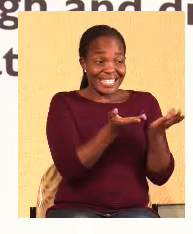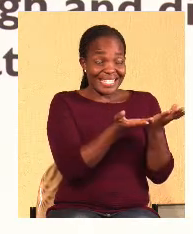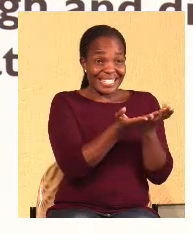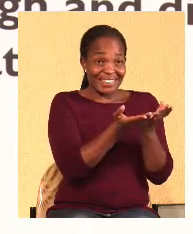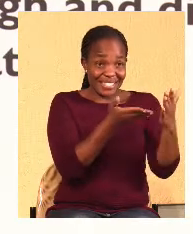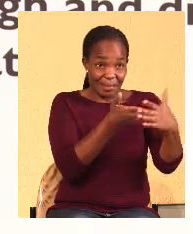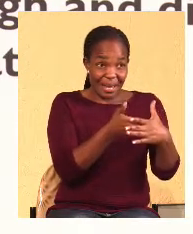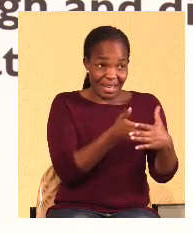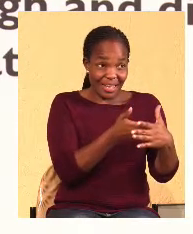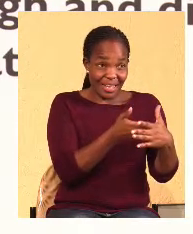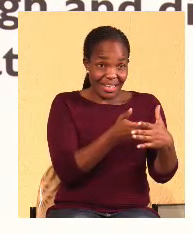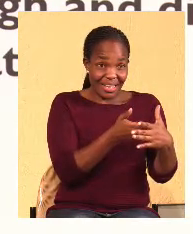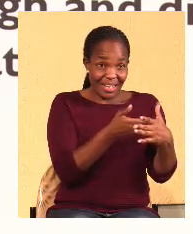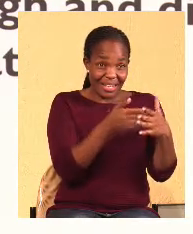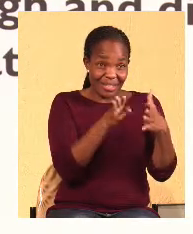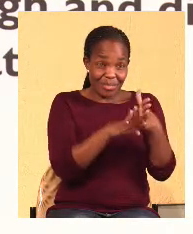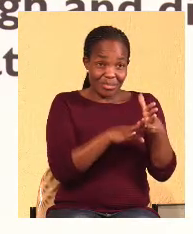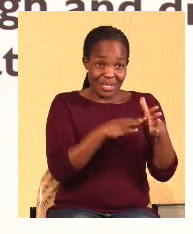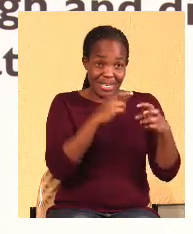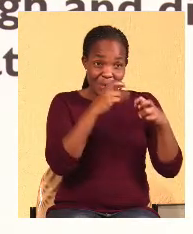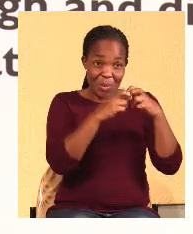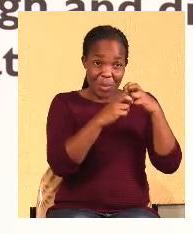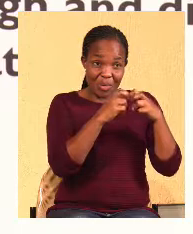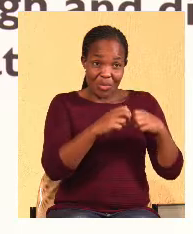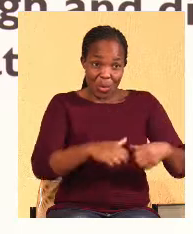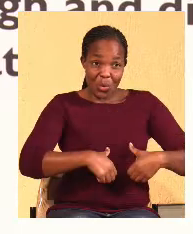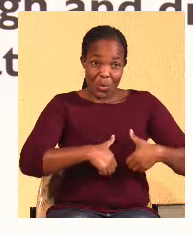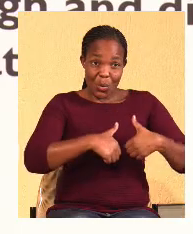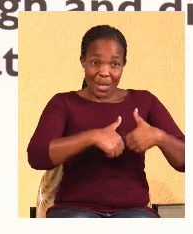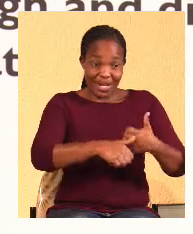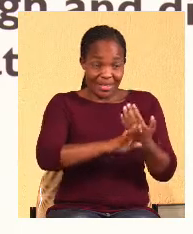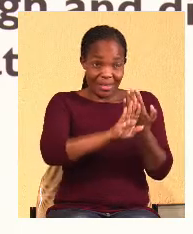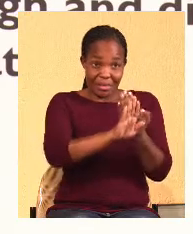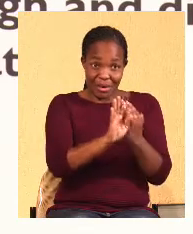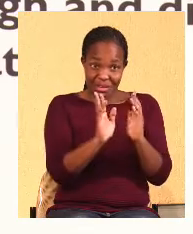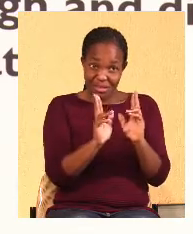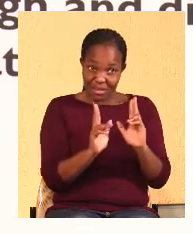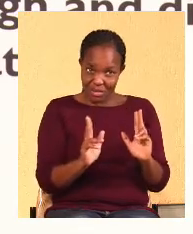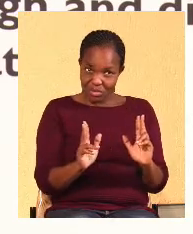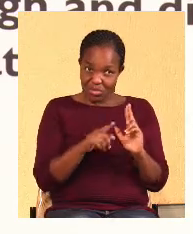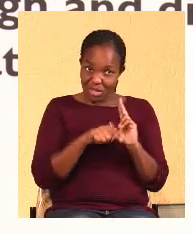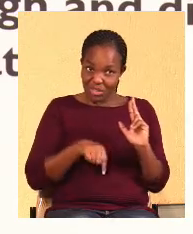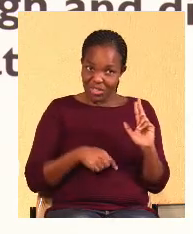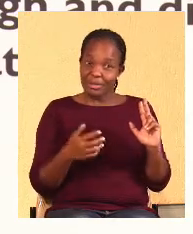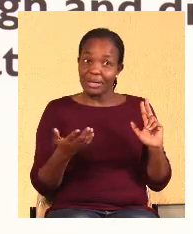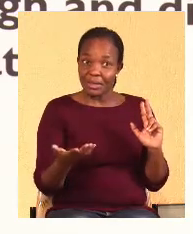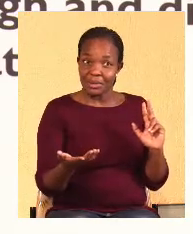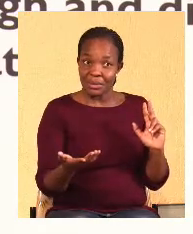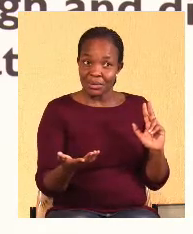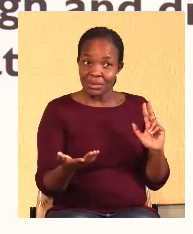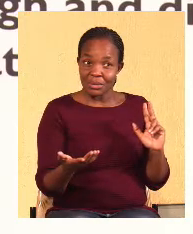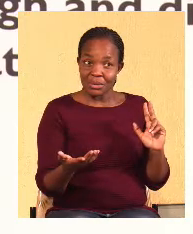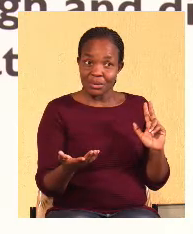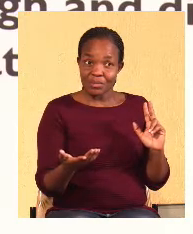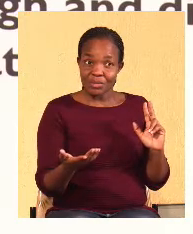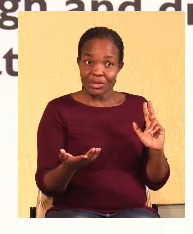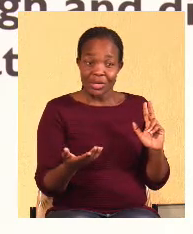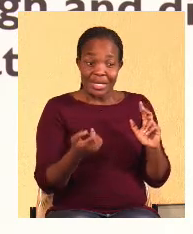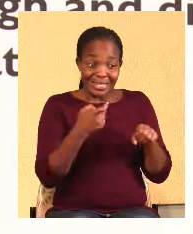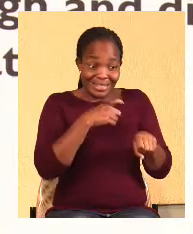affect the health, the safety of a particular nation? And remember, we have a state of emergency